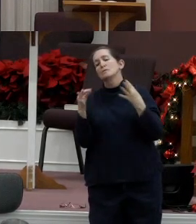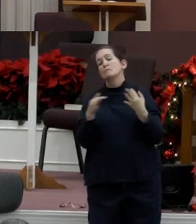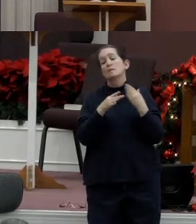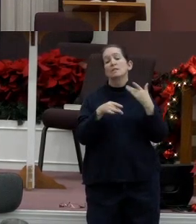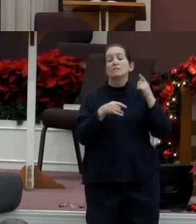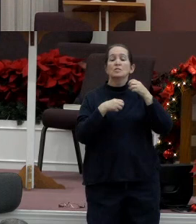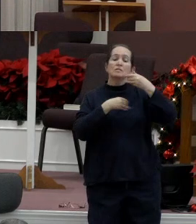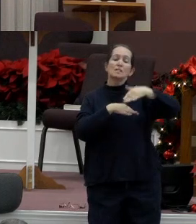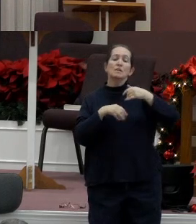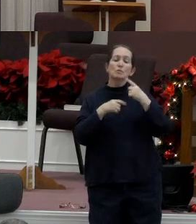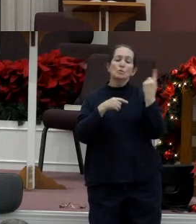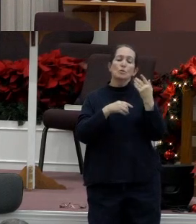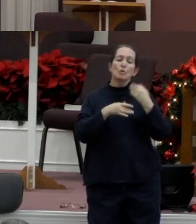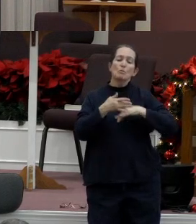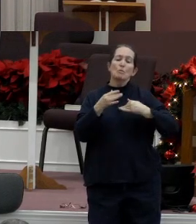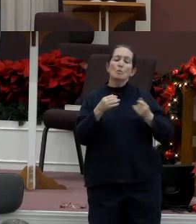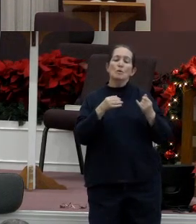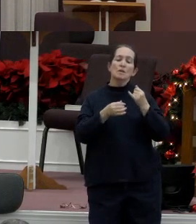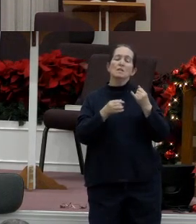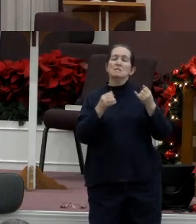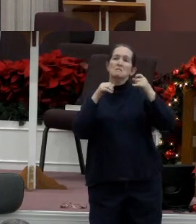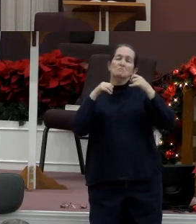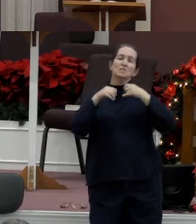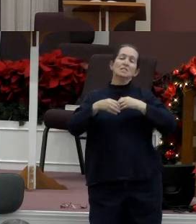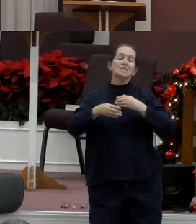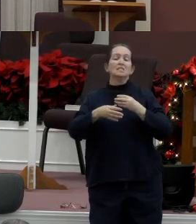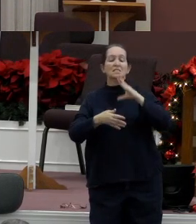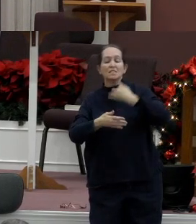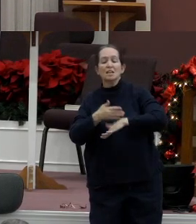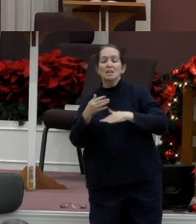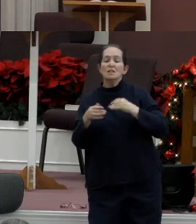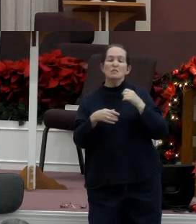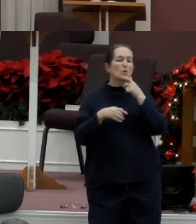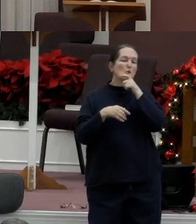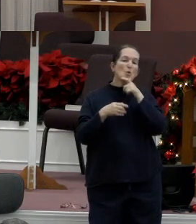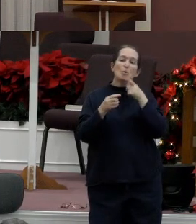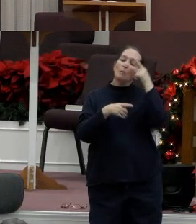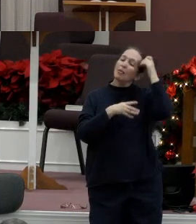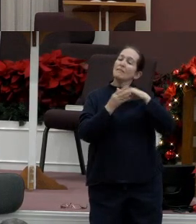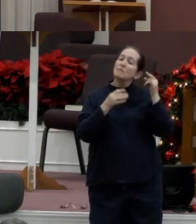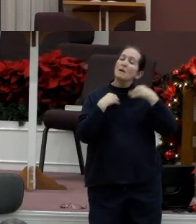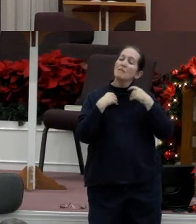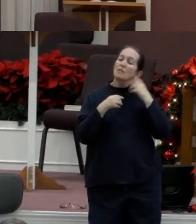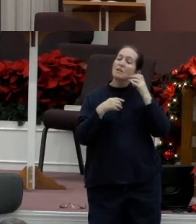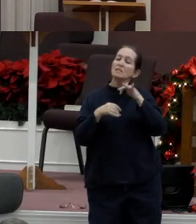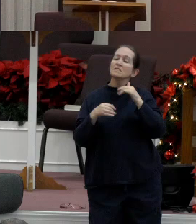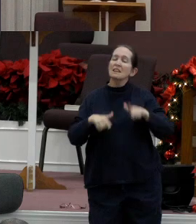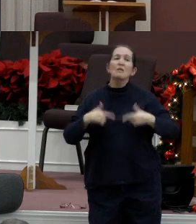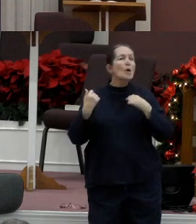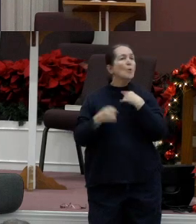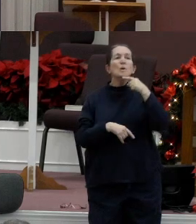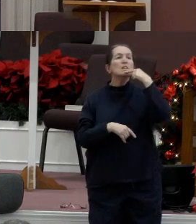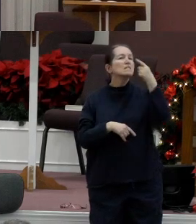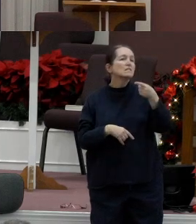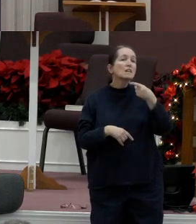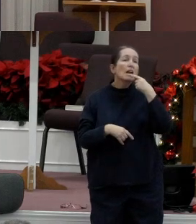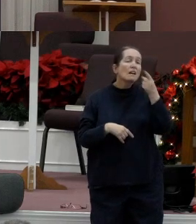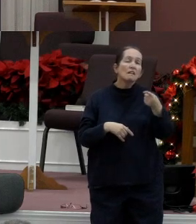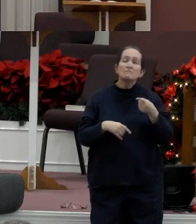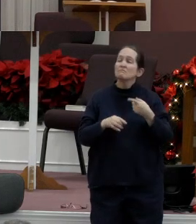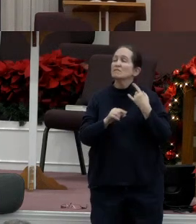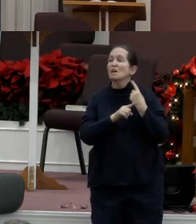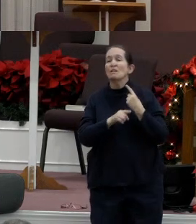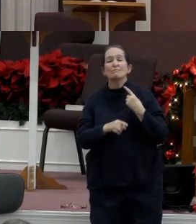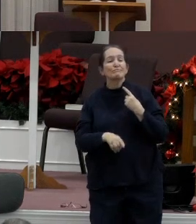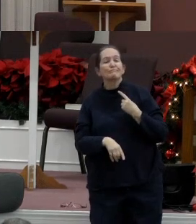perish, but have everlasting life? The words just roll off of our mouth because we've learned the verse and we've memorized it and we've had it for years, and